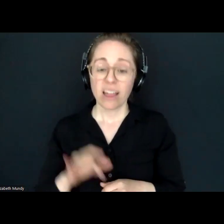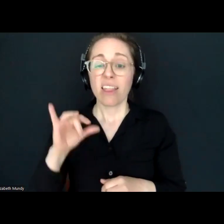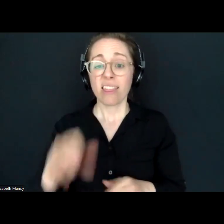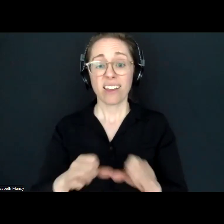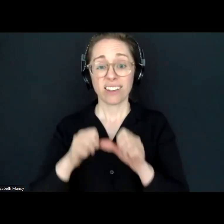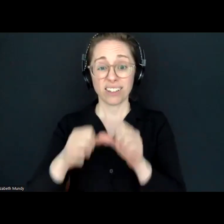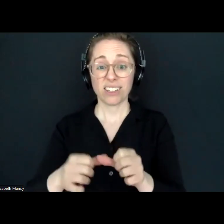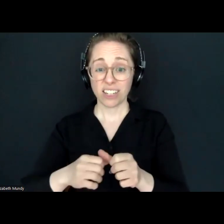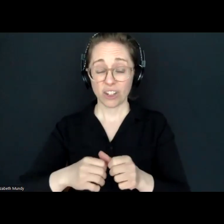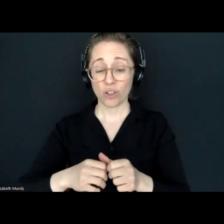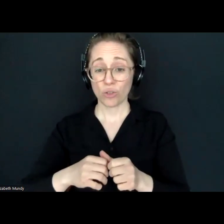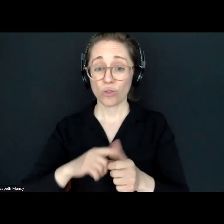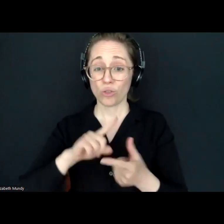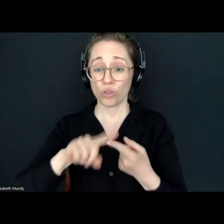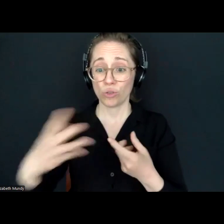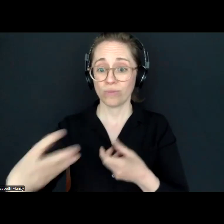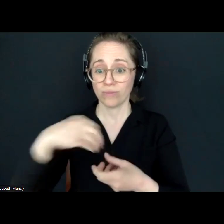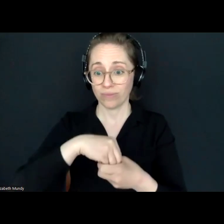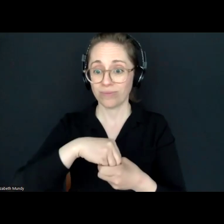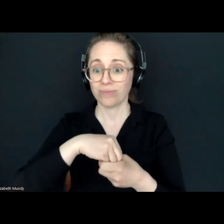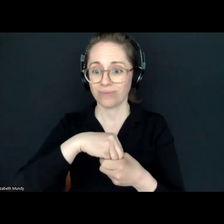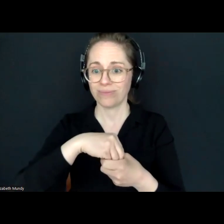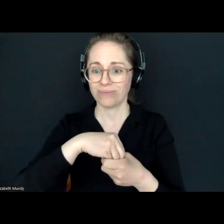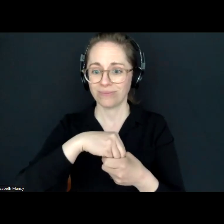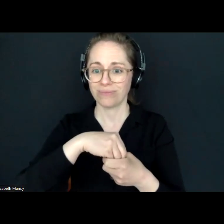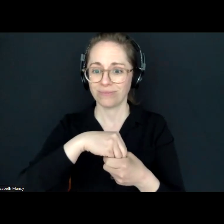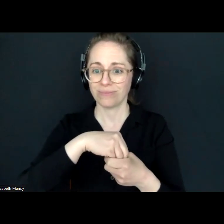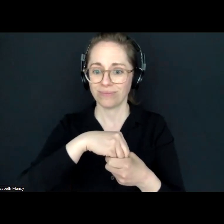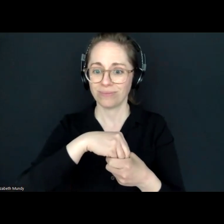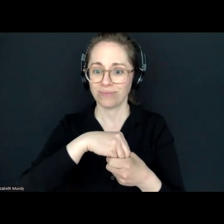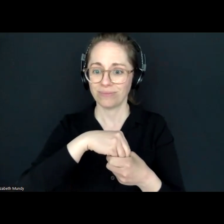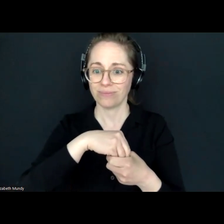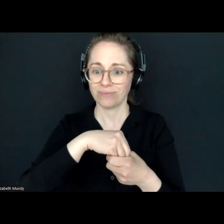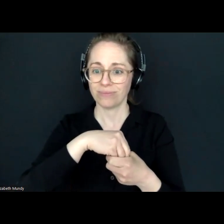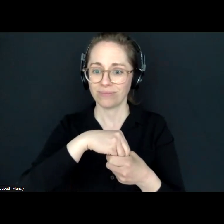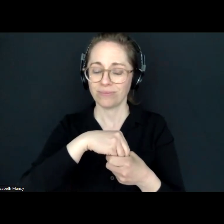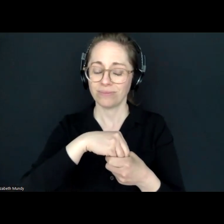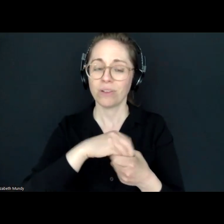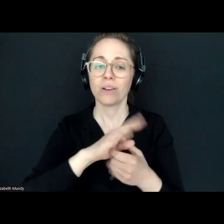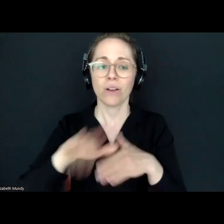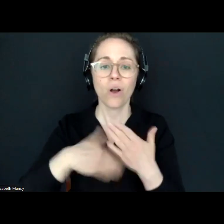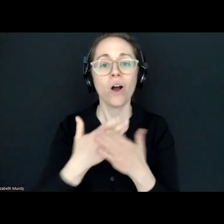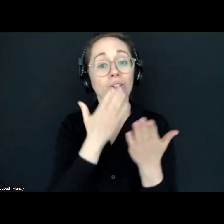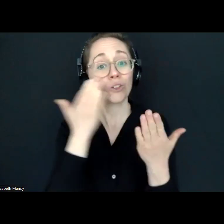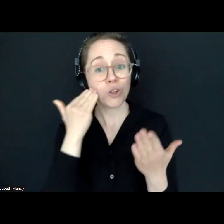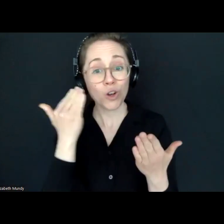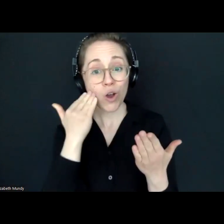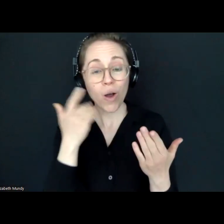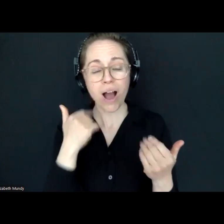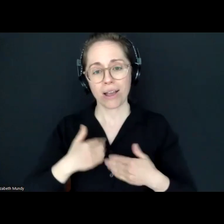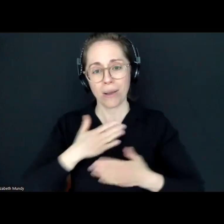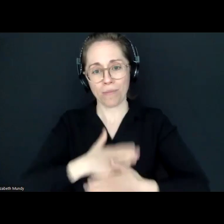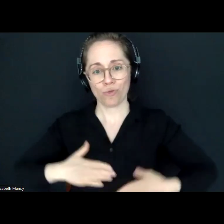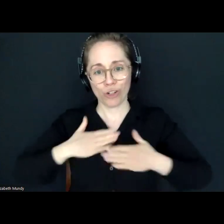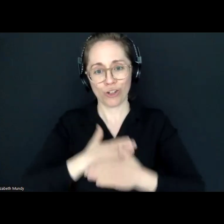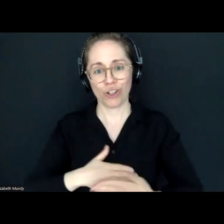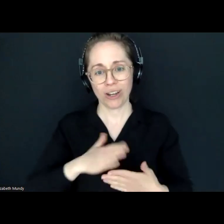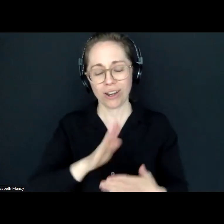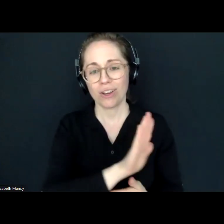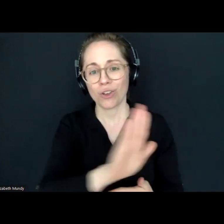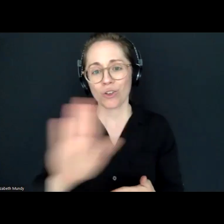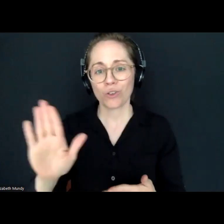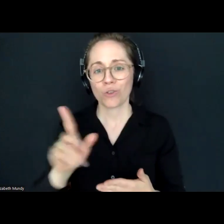work that we're doing across the agency. And so I just want you all to know, and I appreciate how much you've really